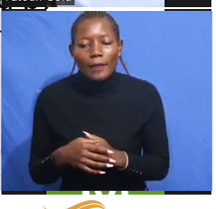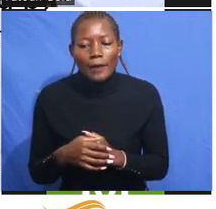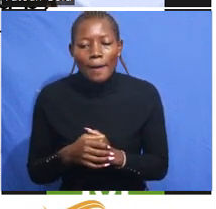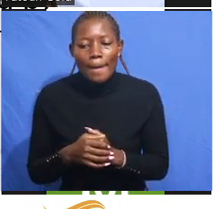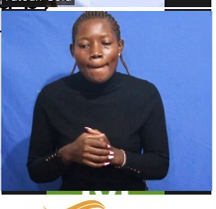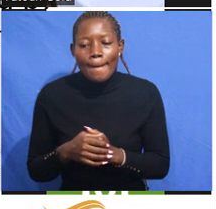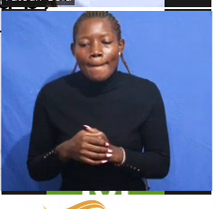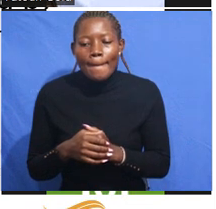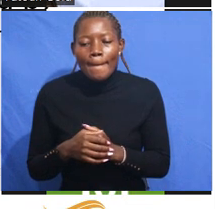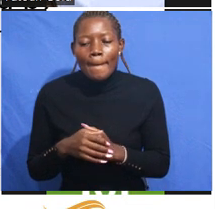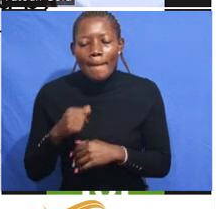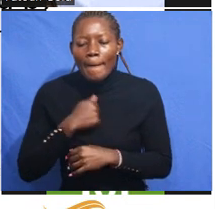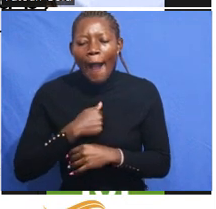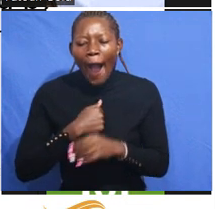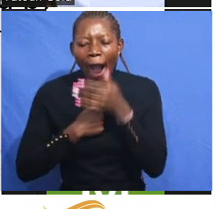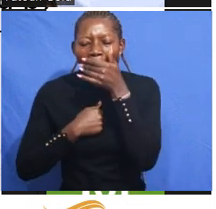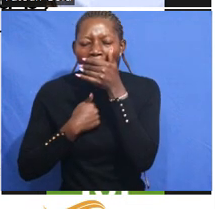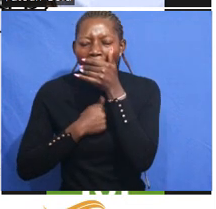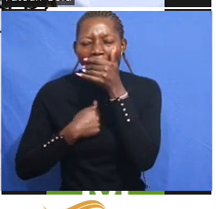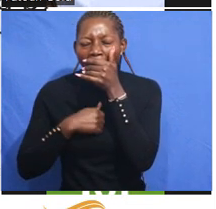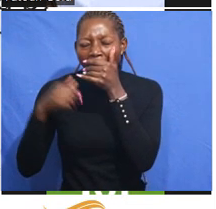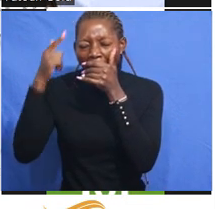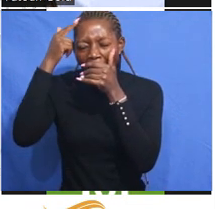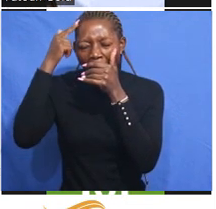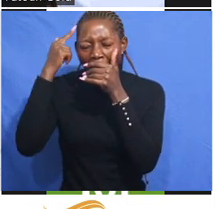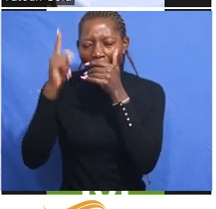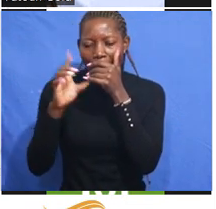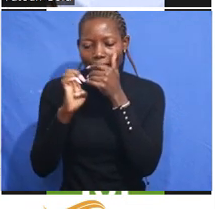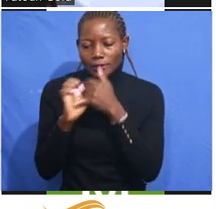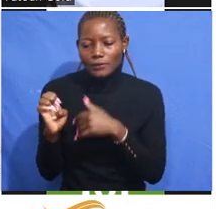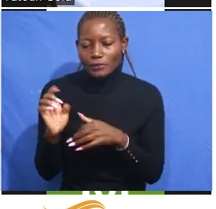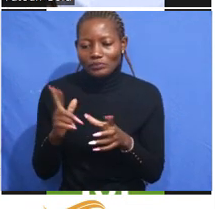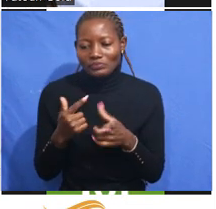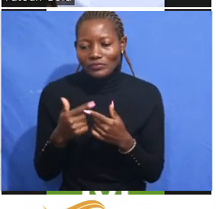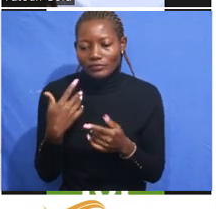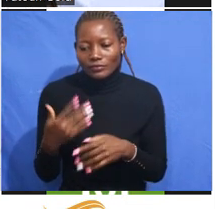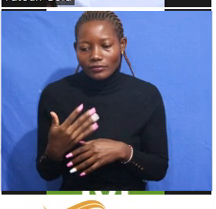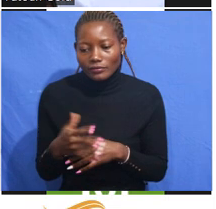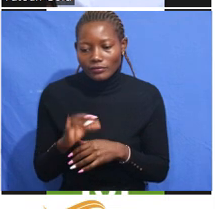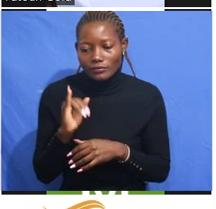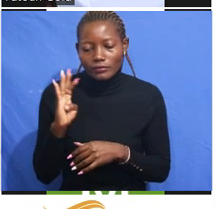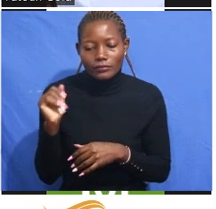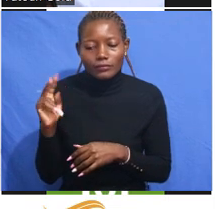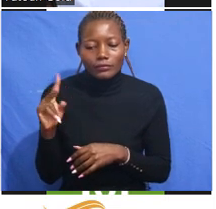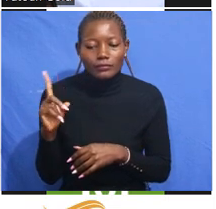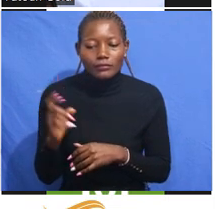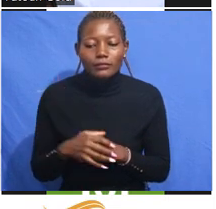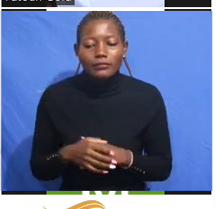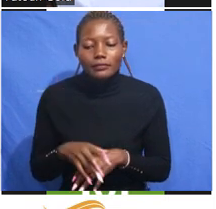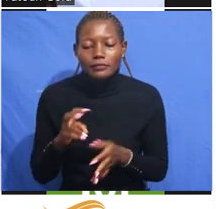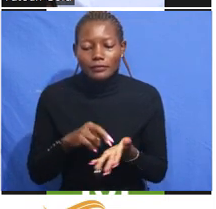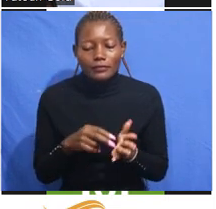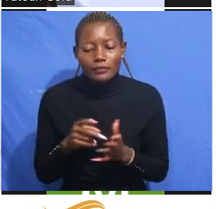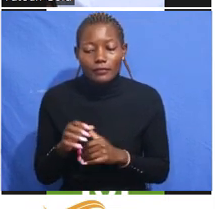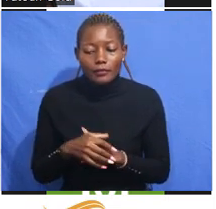the darker one is called the A band, and the lighter one is called the I band. Now, this